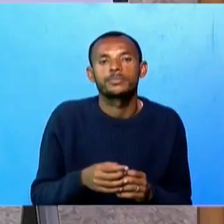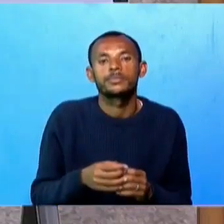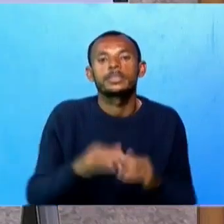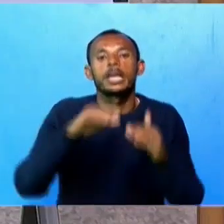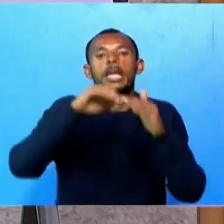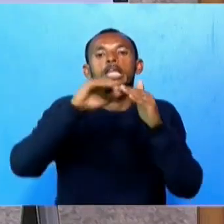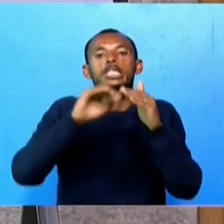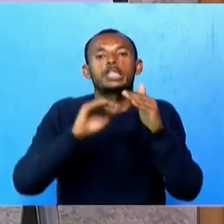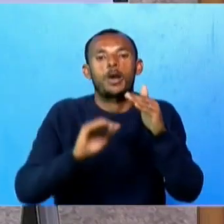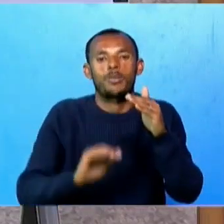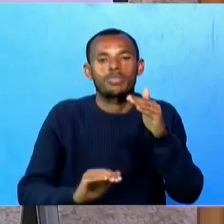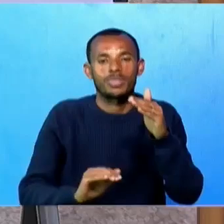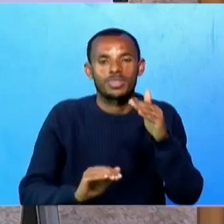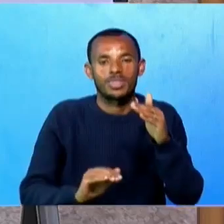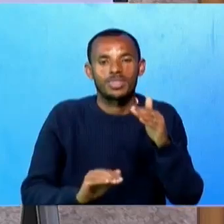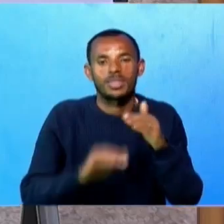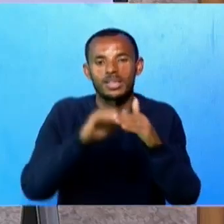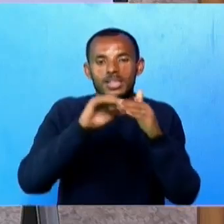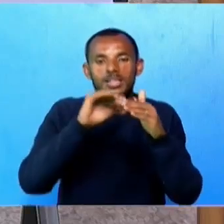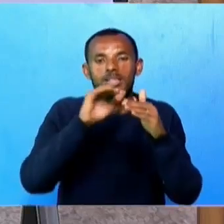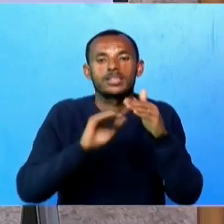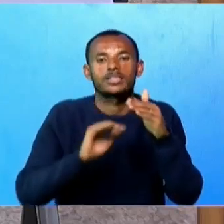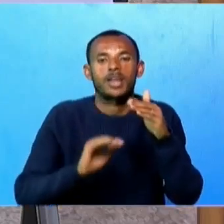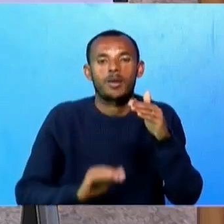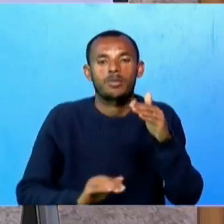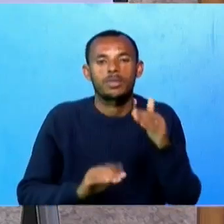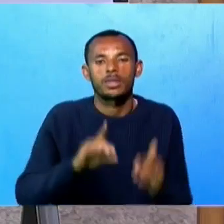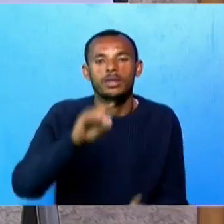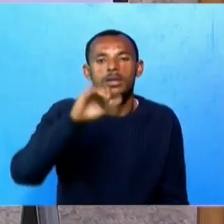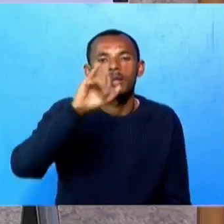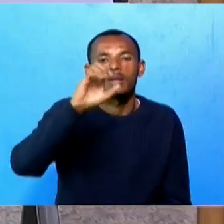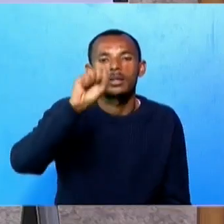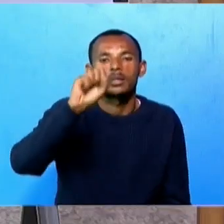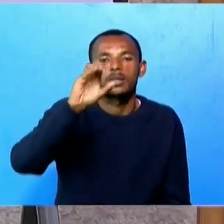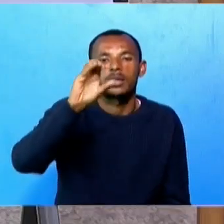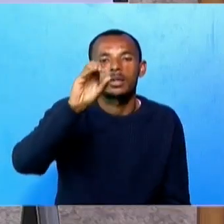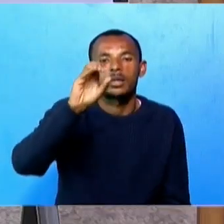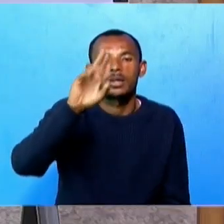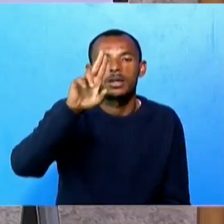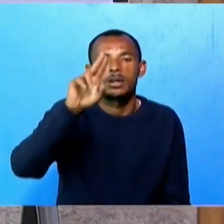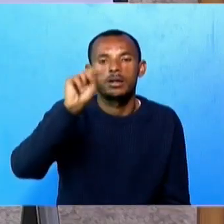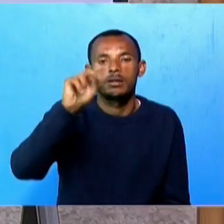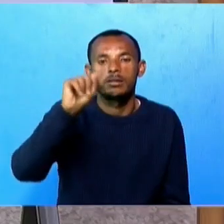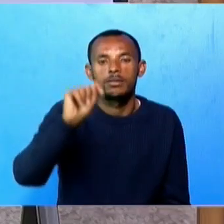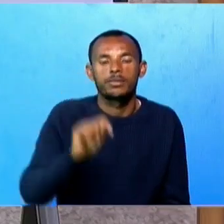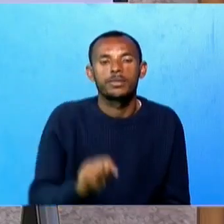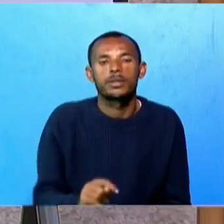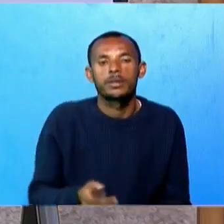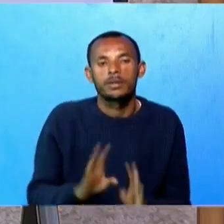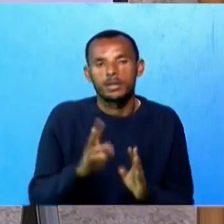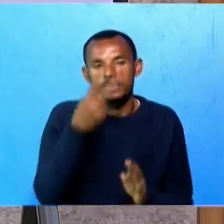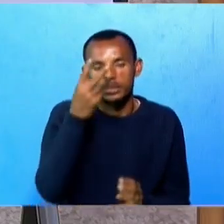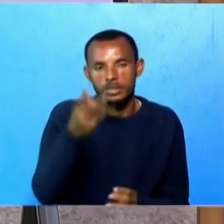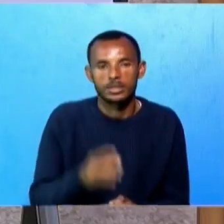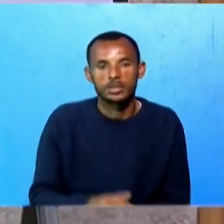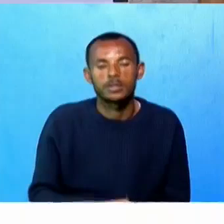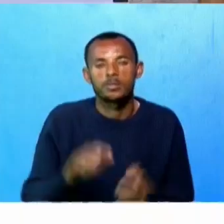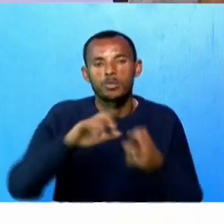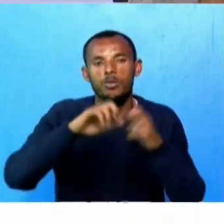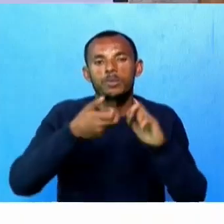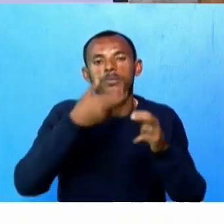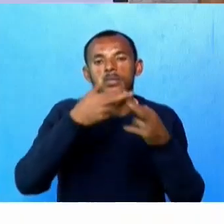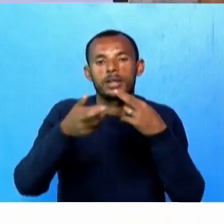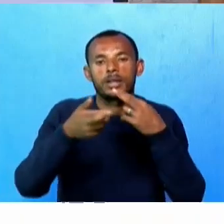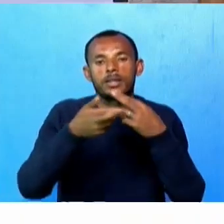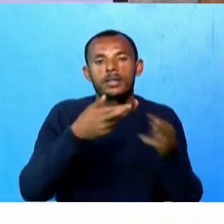discount in a certain shopping or in a certain marketing. So now let's see problems related